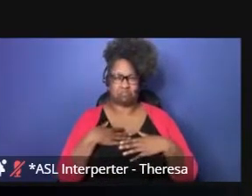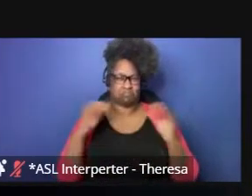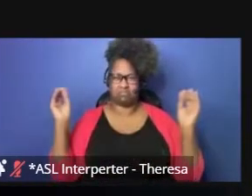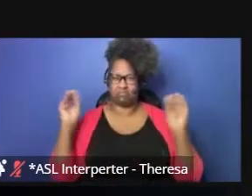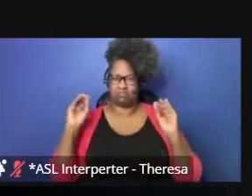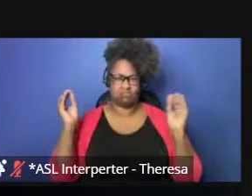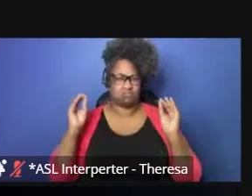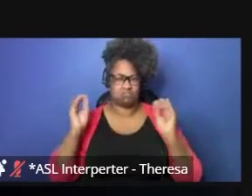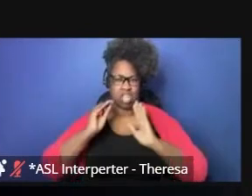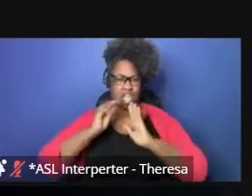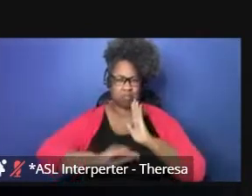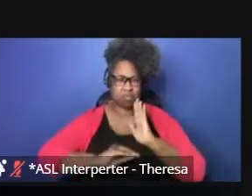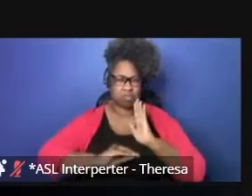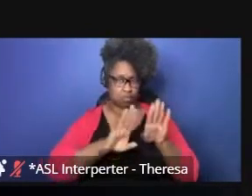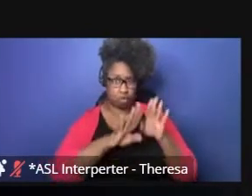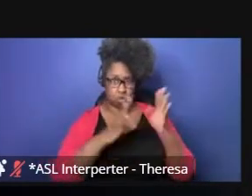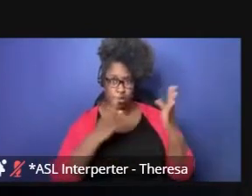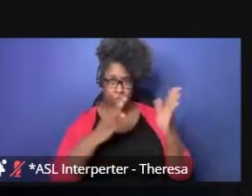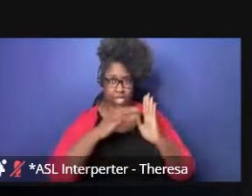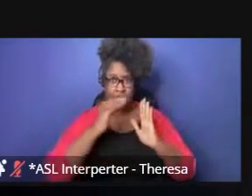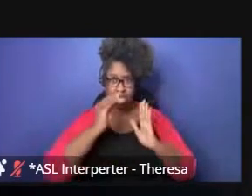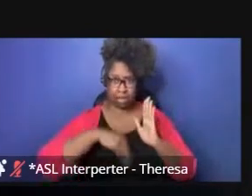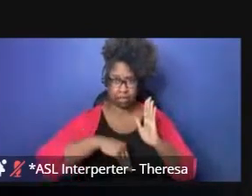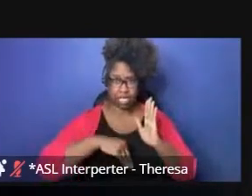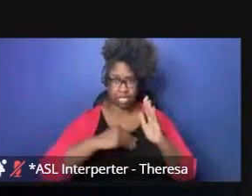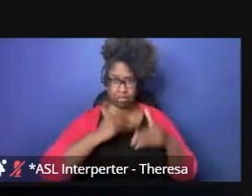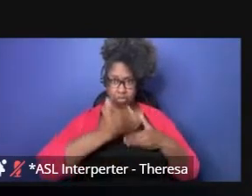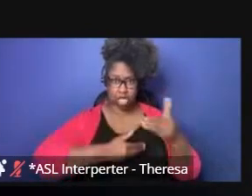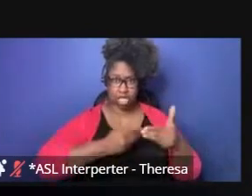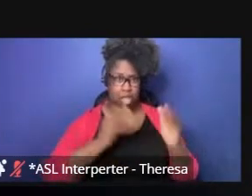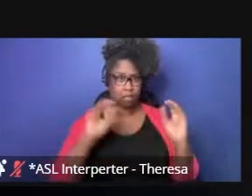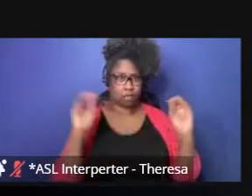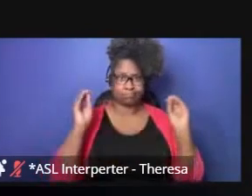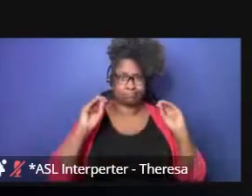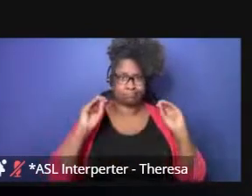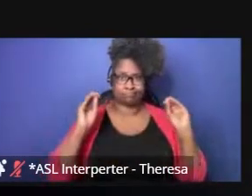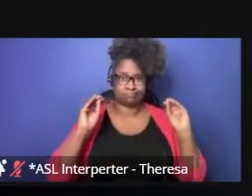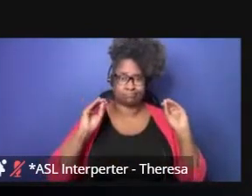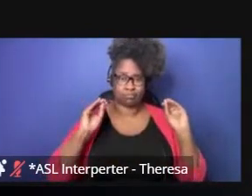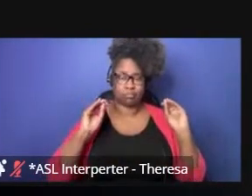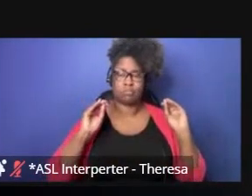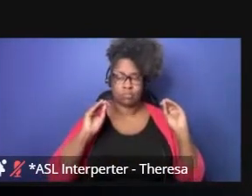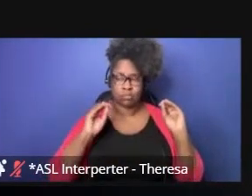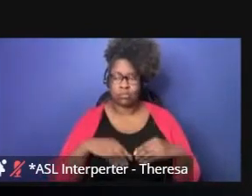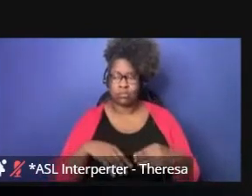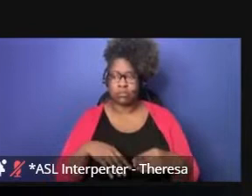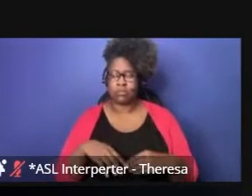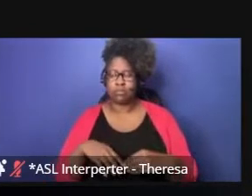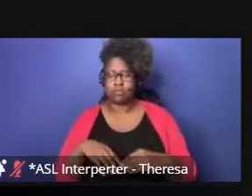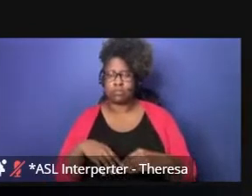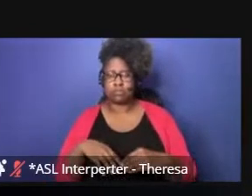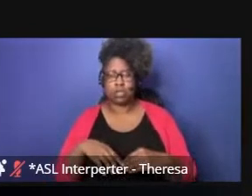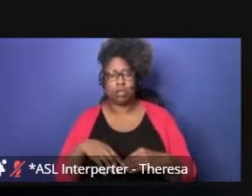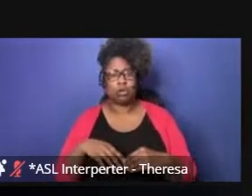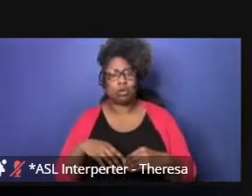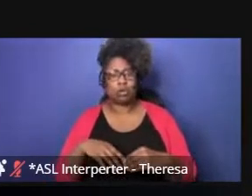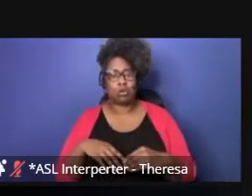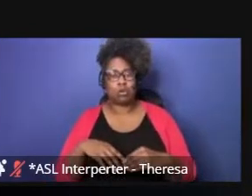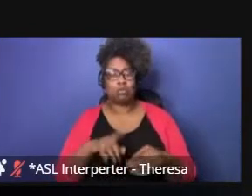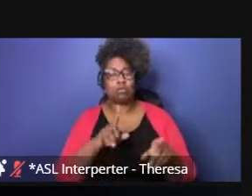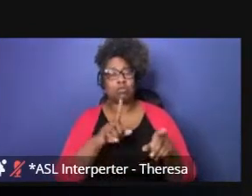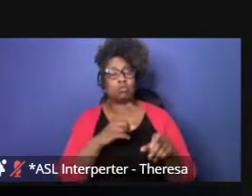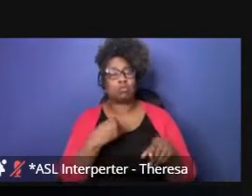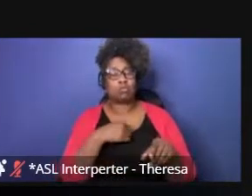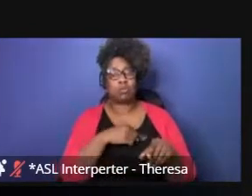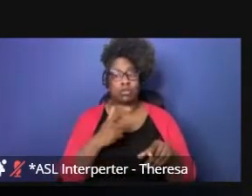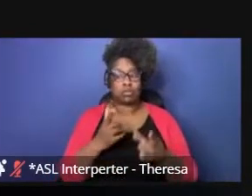the open application process. At the same time, we were asking